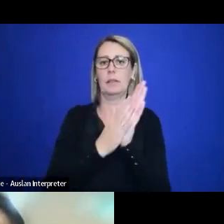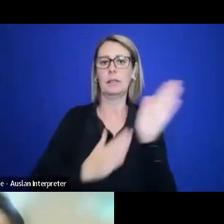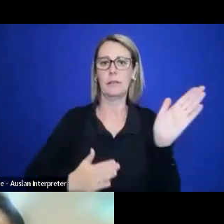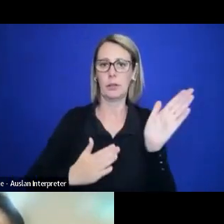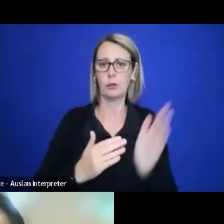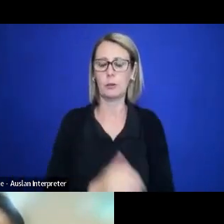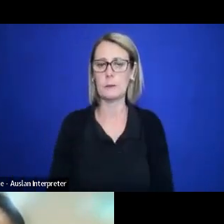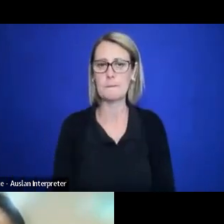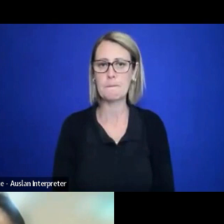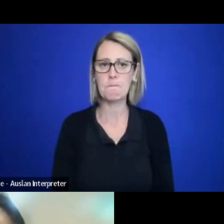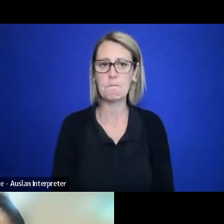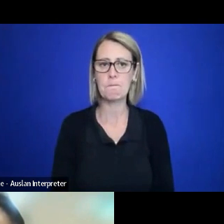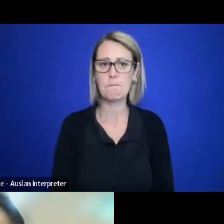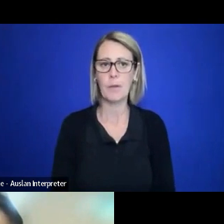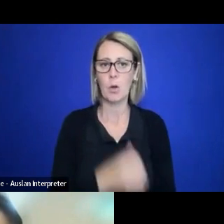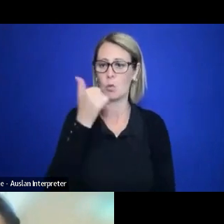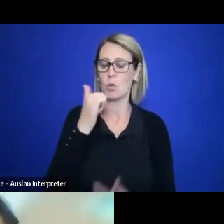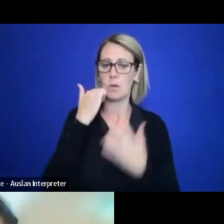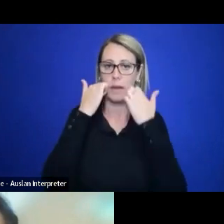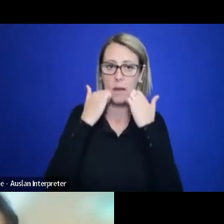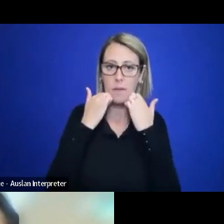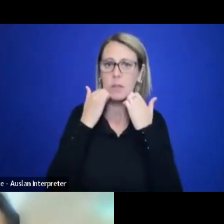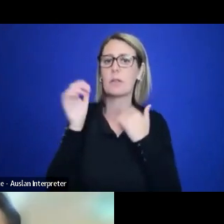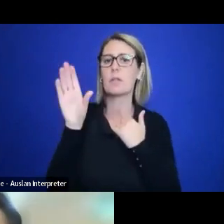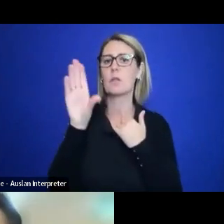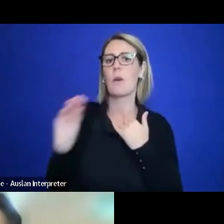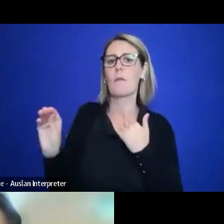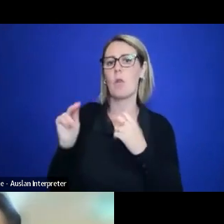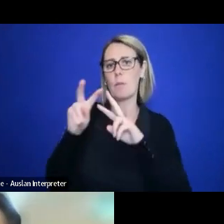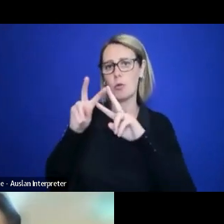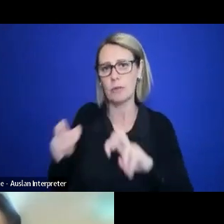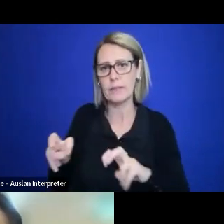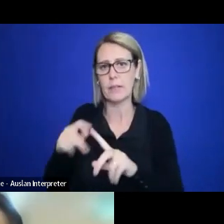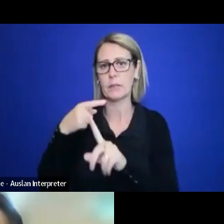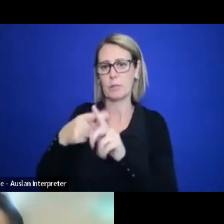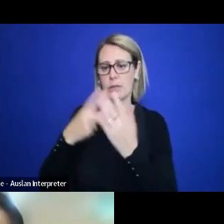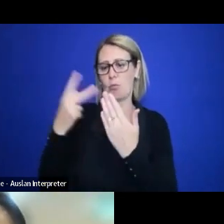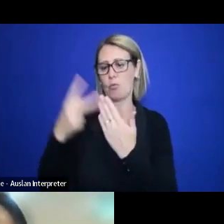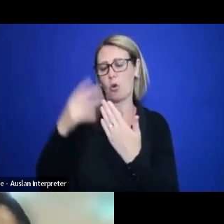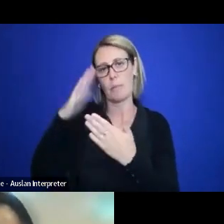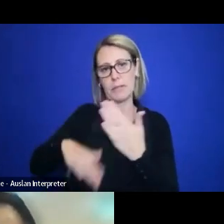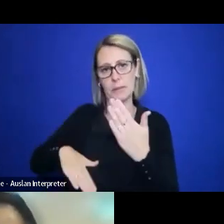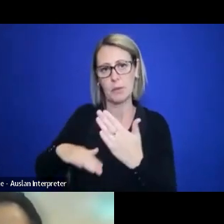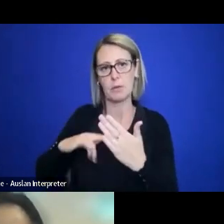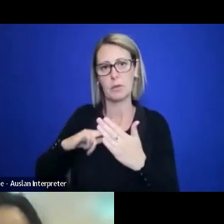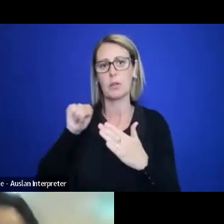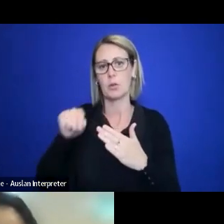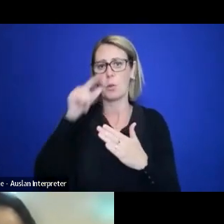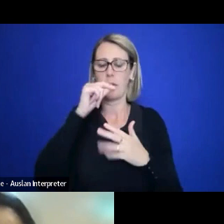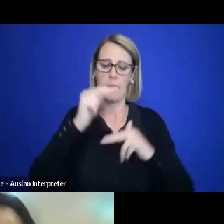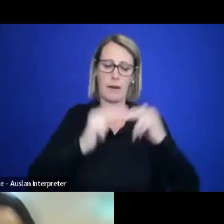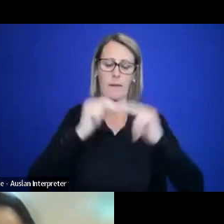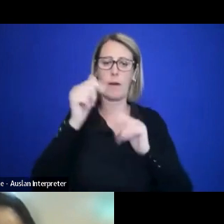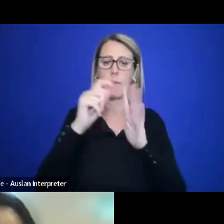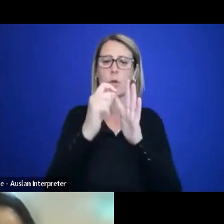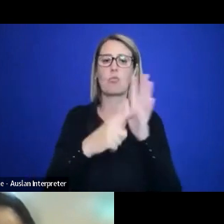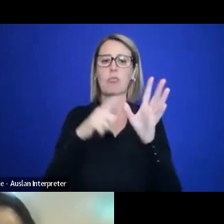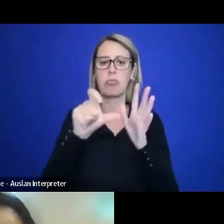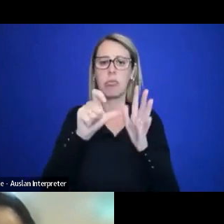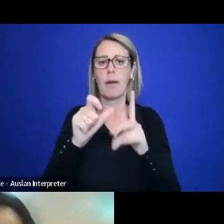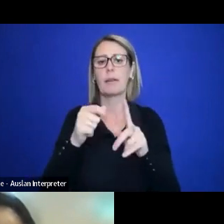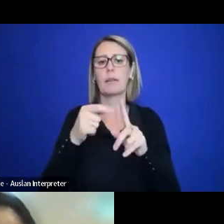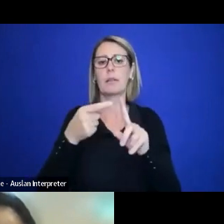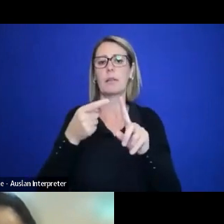disadvantage, using evidence drawn from our research and program experience to develop practical solutions